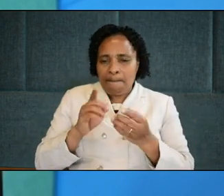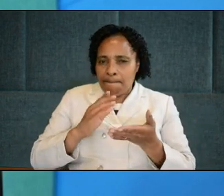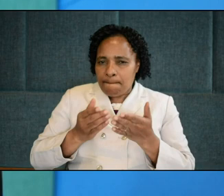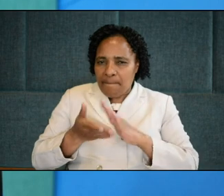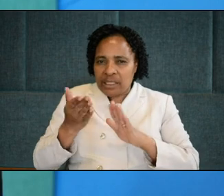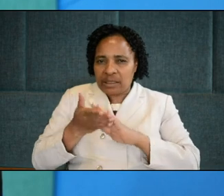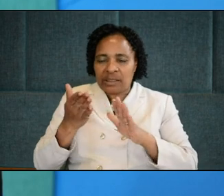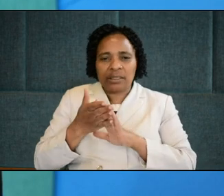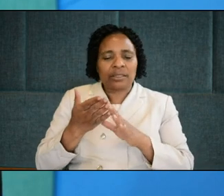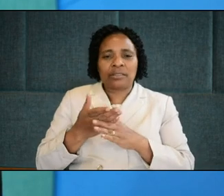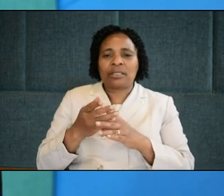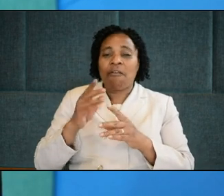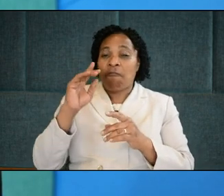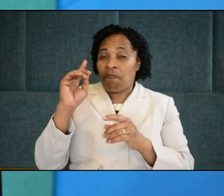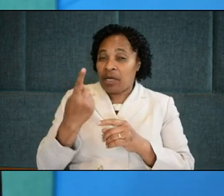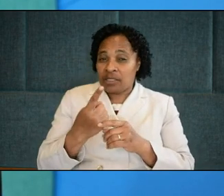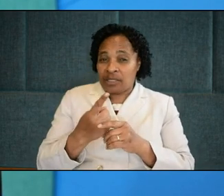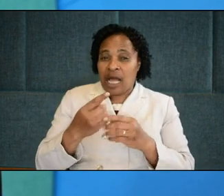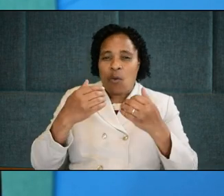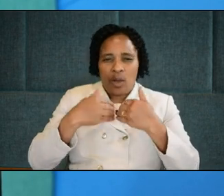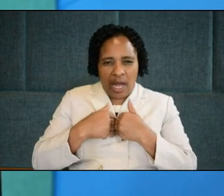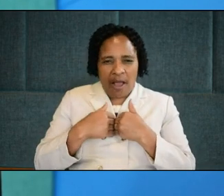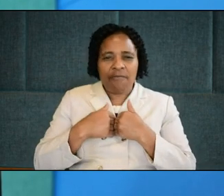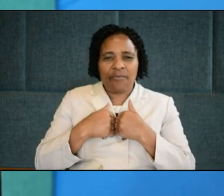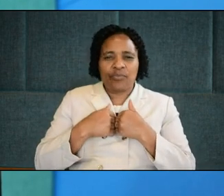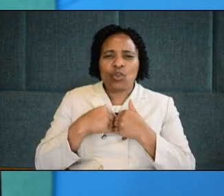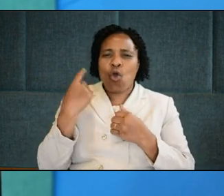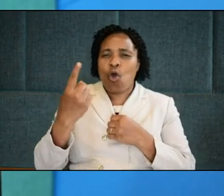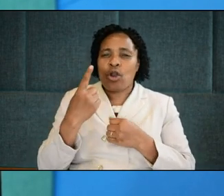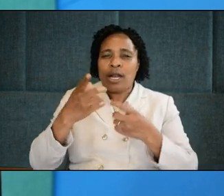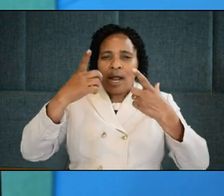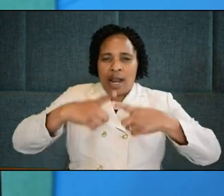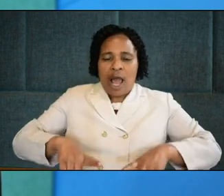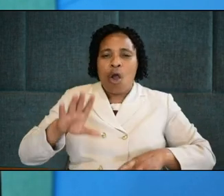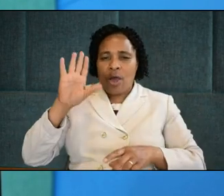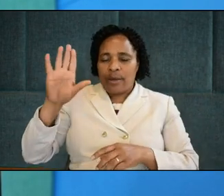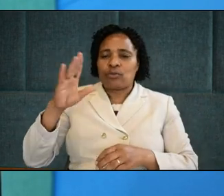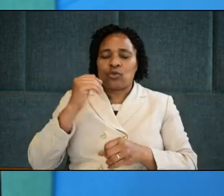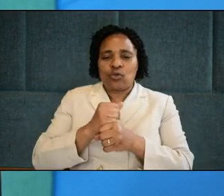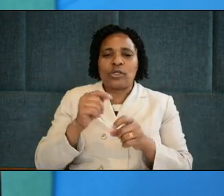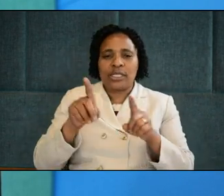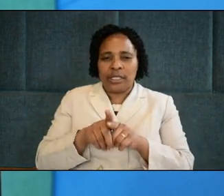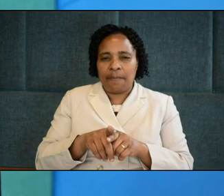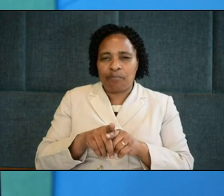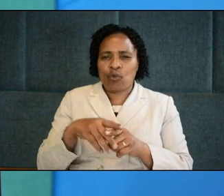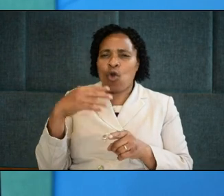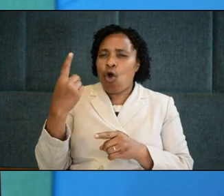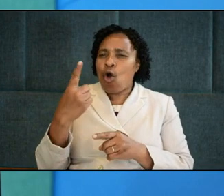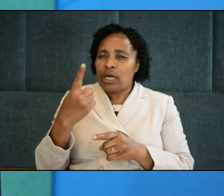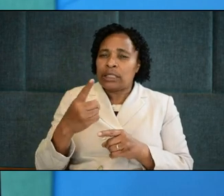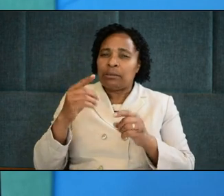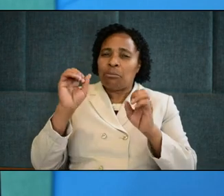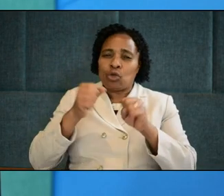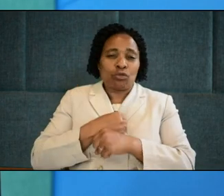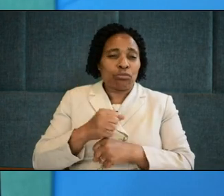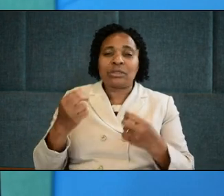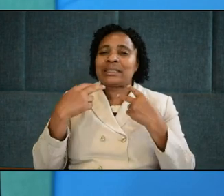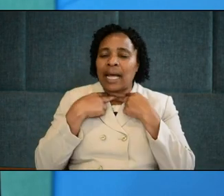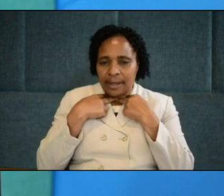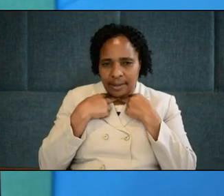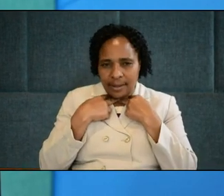first flashlight, you can have if only you allow him to do this. And not only will you be stuck,